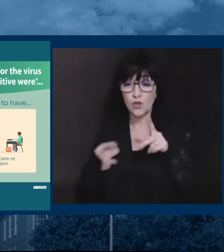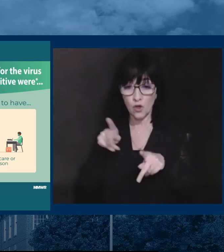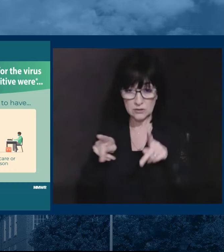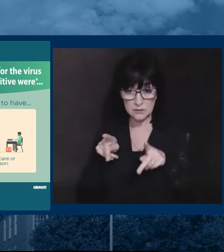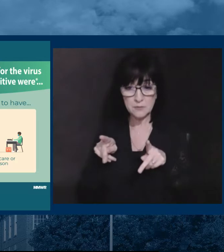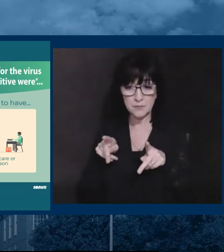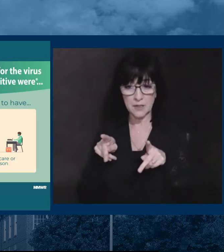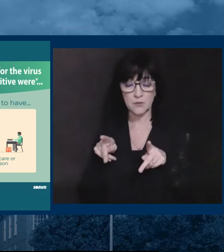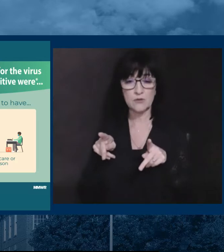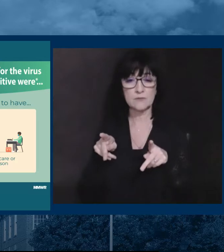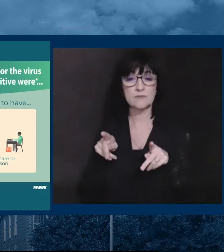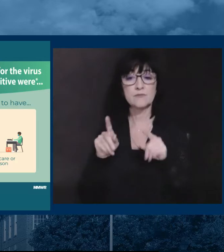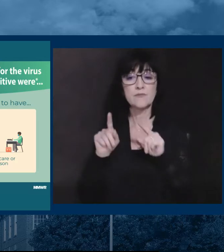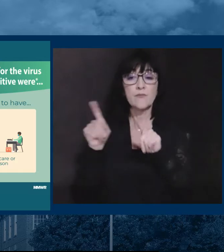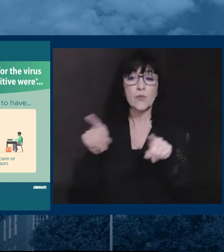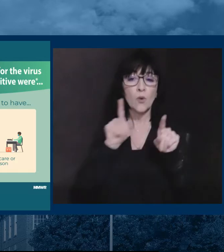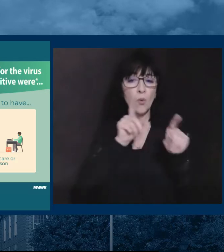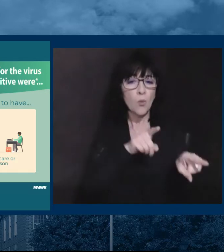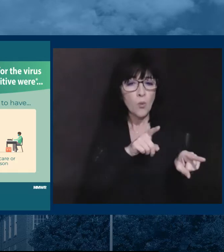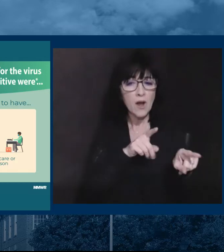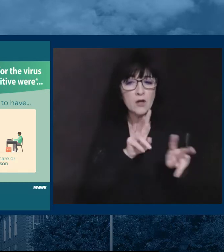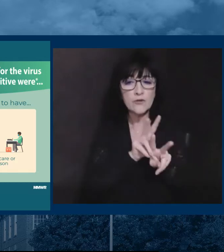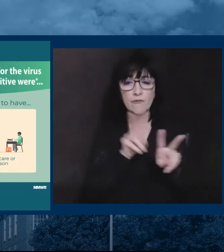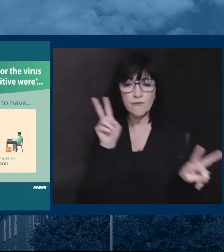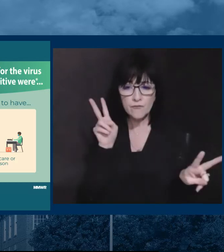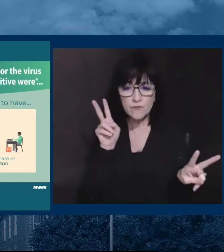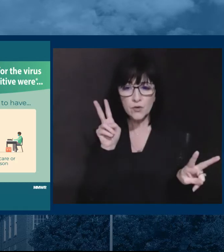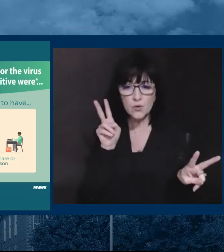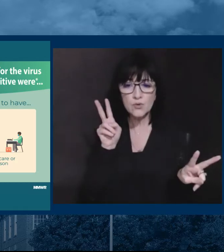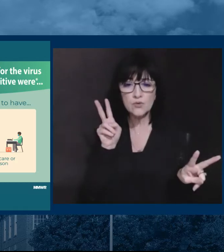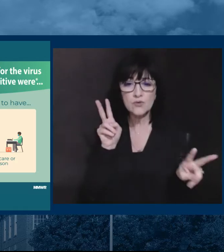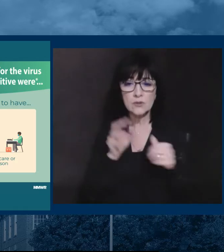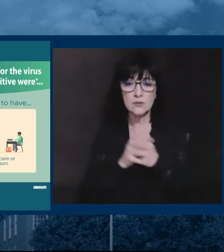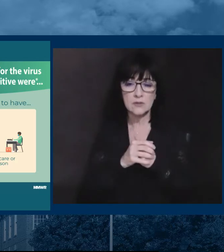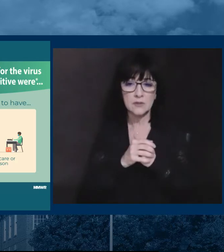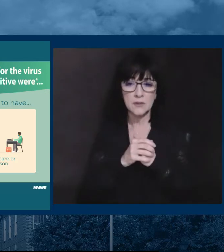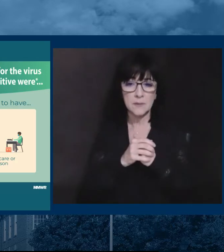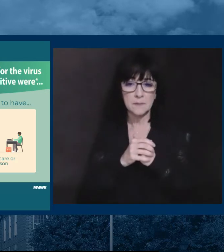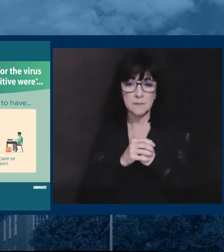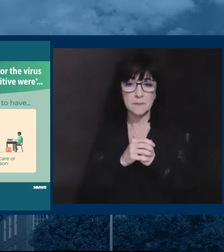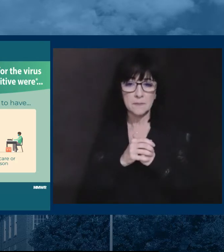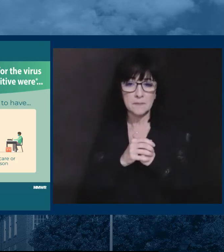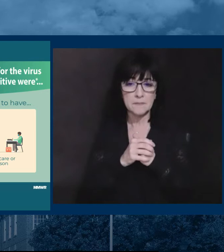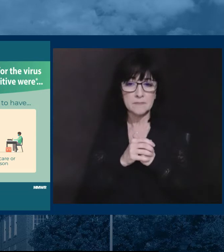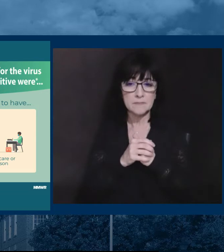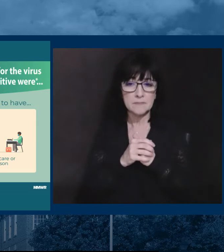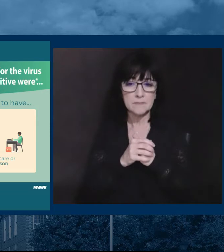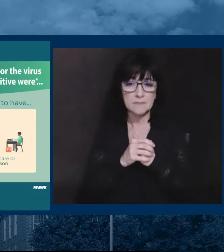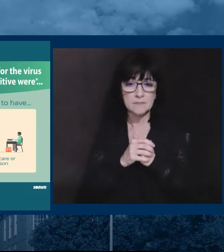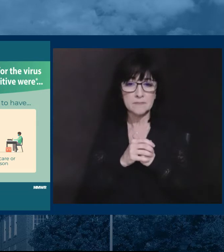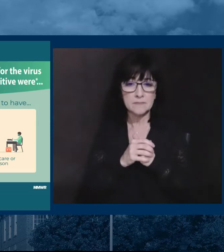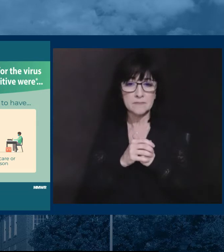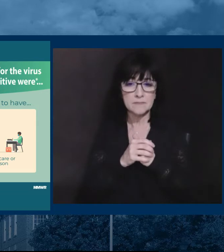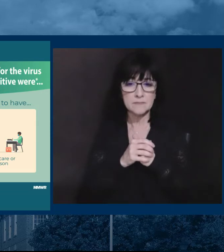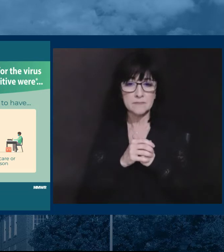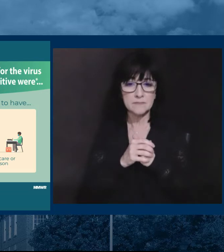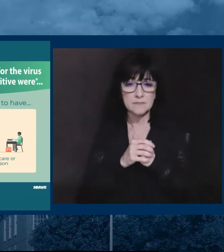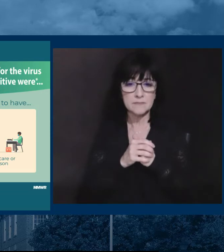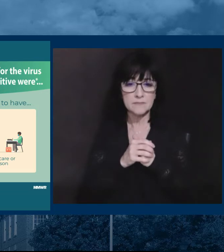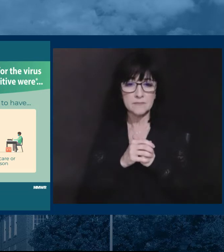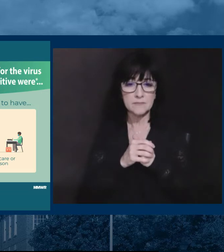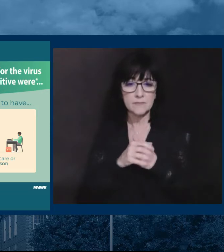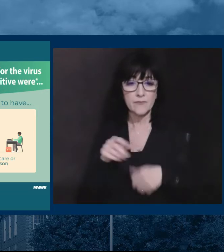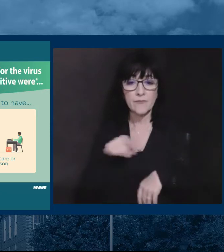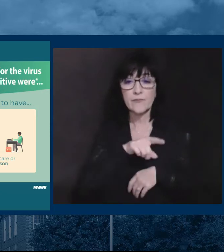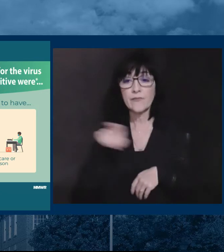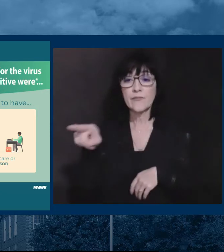parties, play dates, or funerals, but they were not more likely to have attended childcare or school